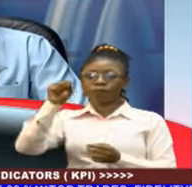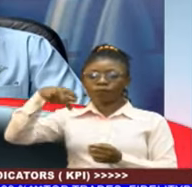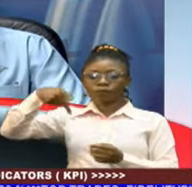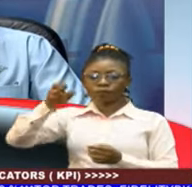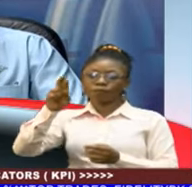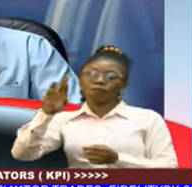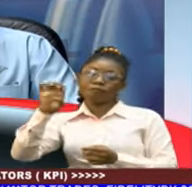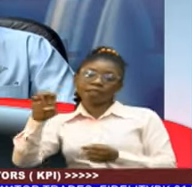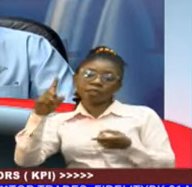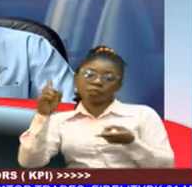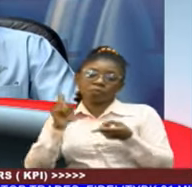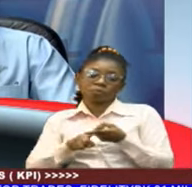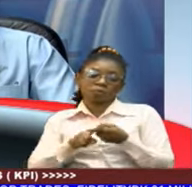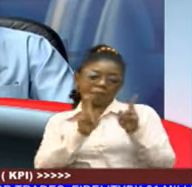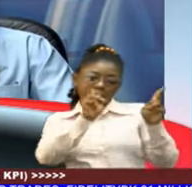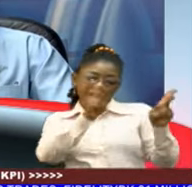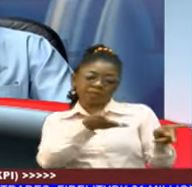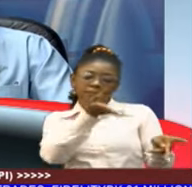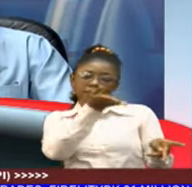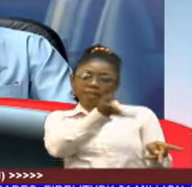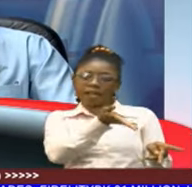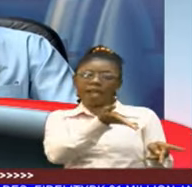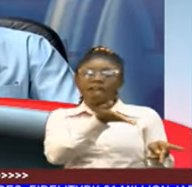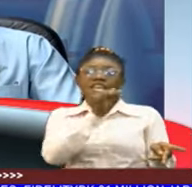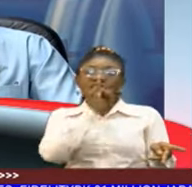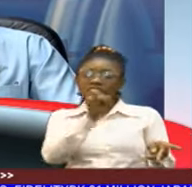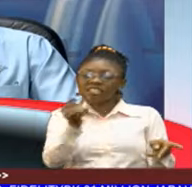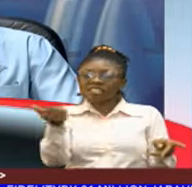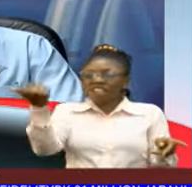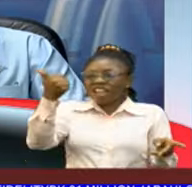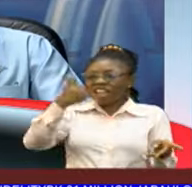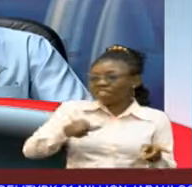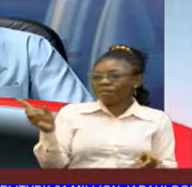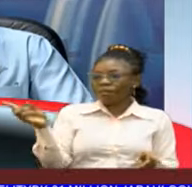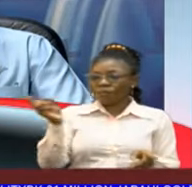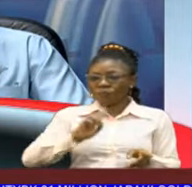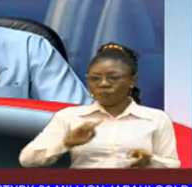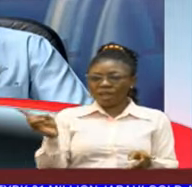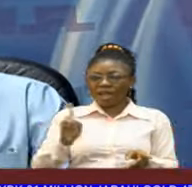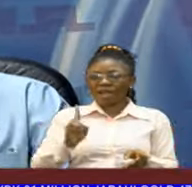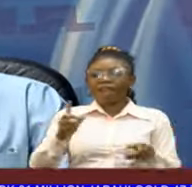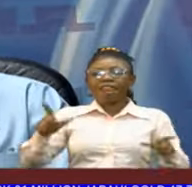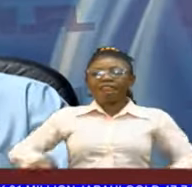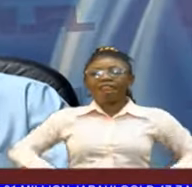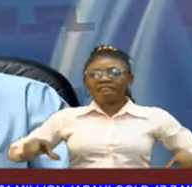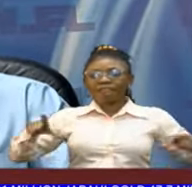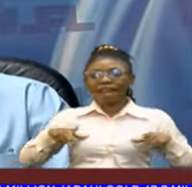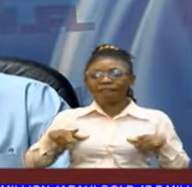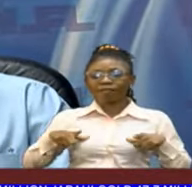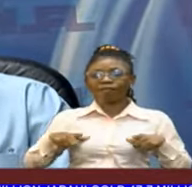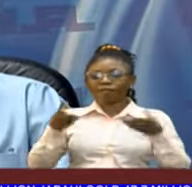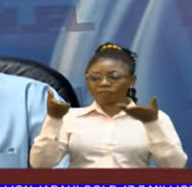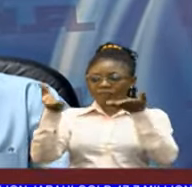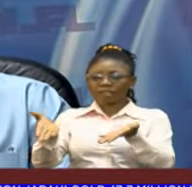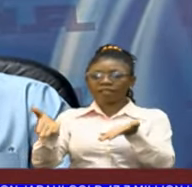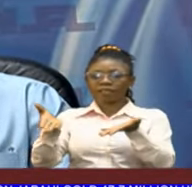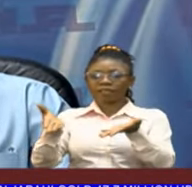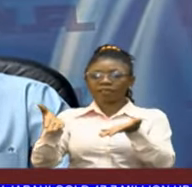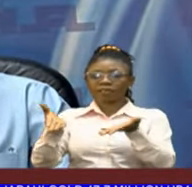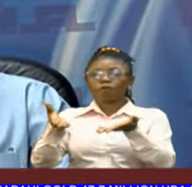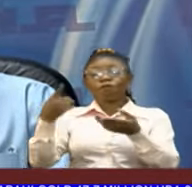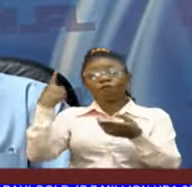to a layman is anywhere life exists.